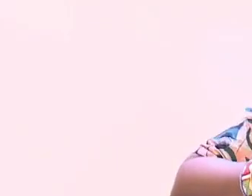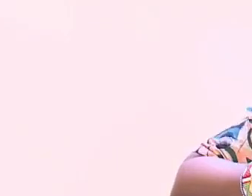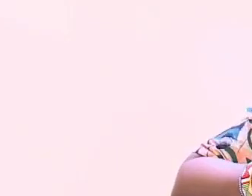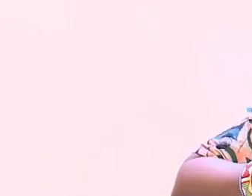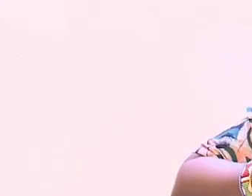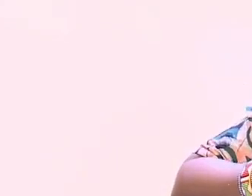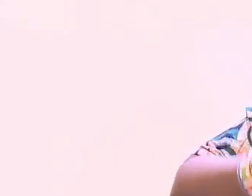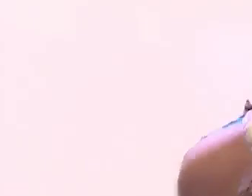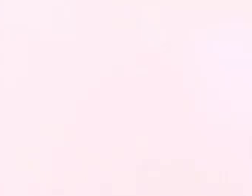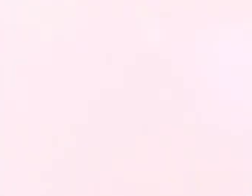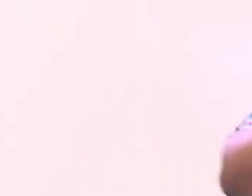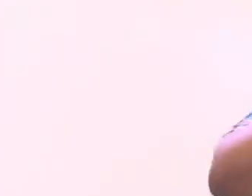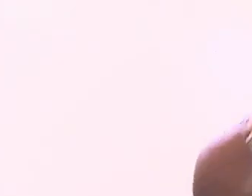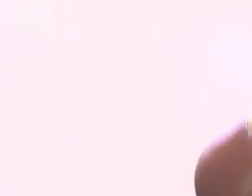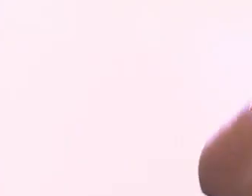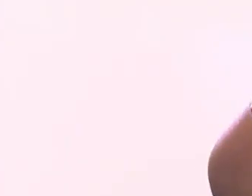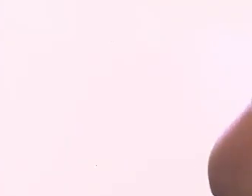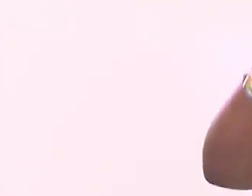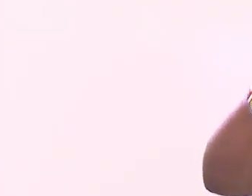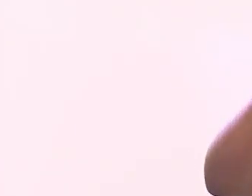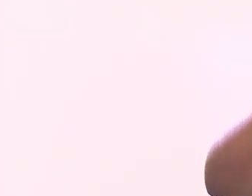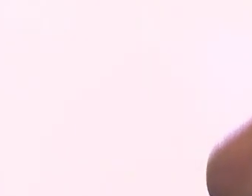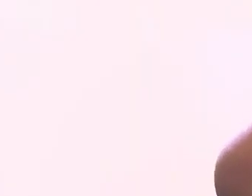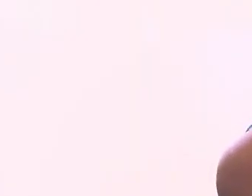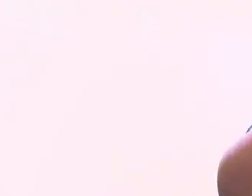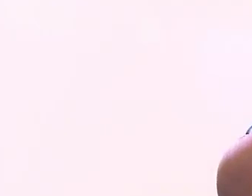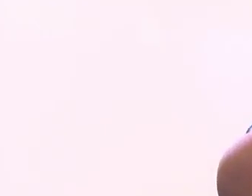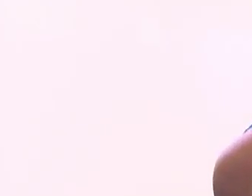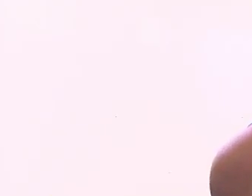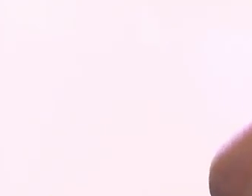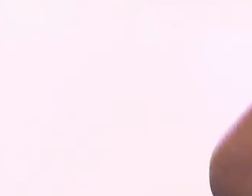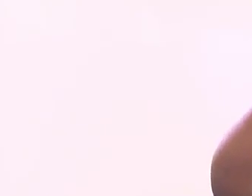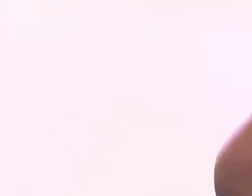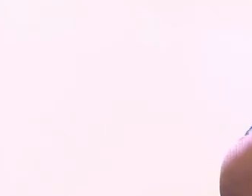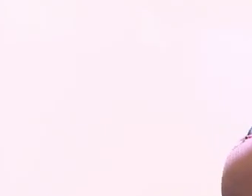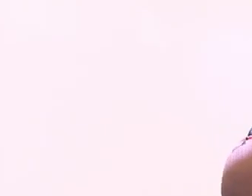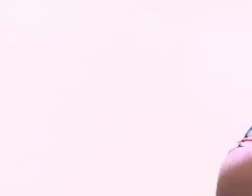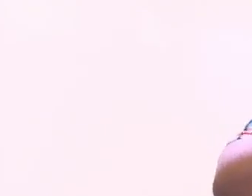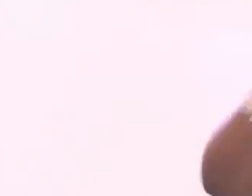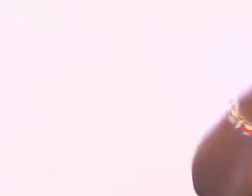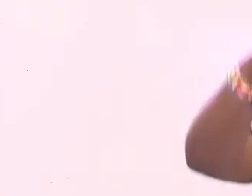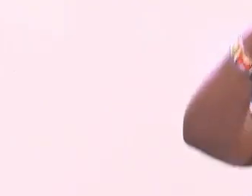with the major experience again. His name is Christopher.